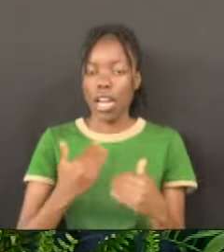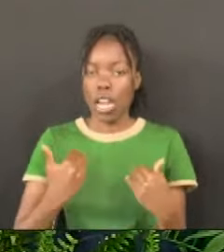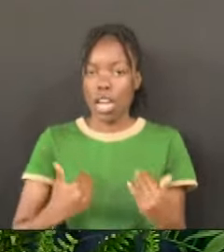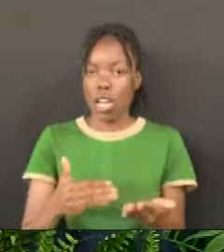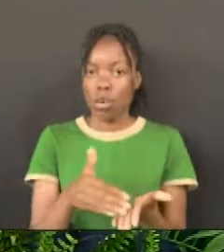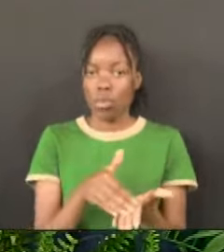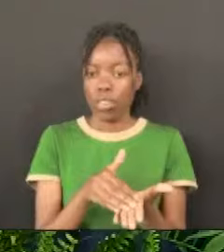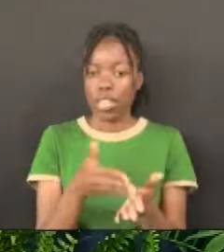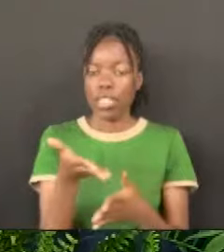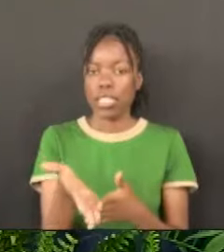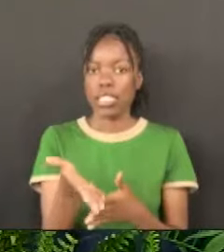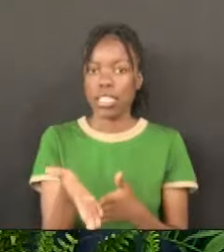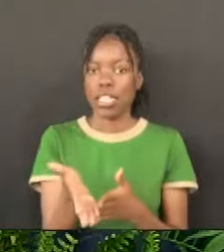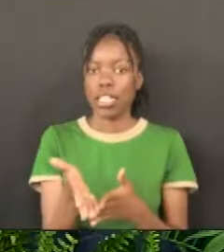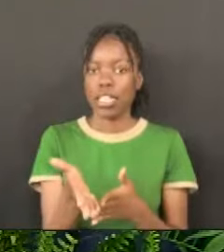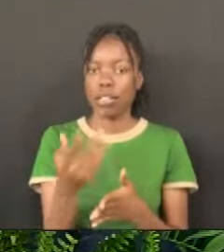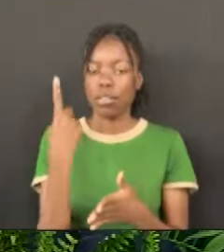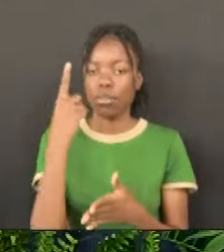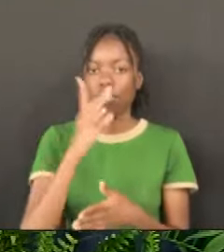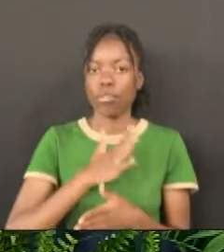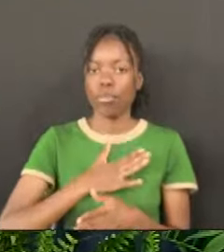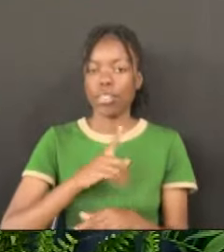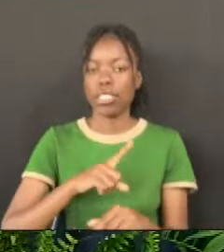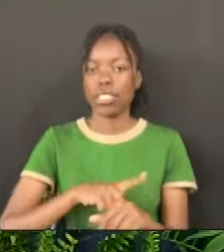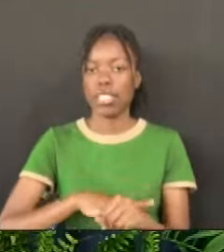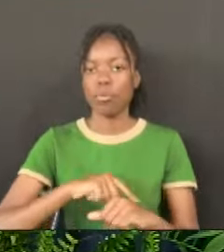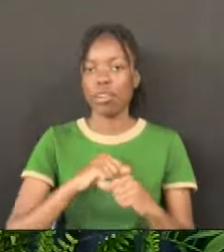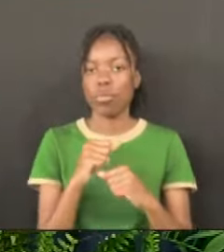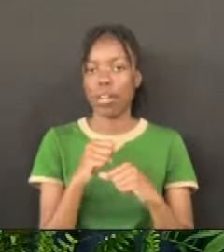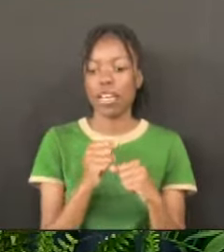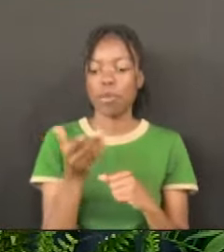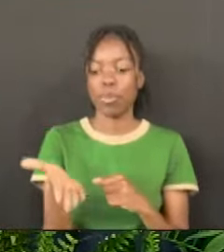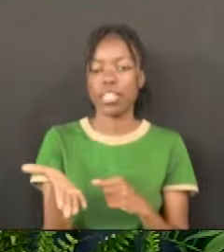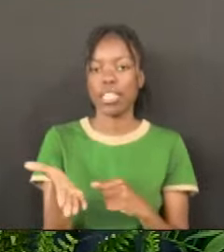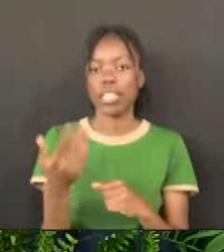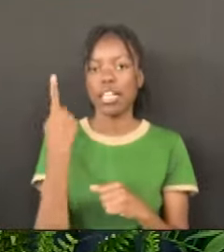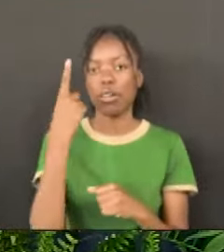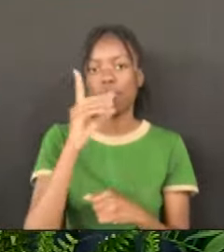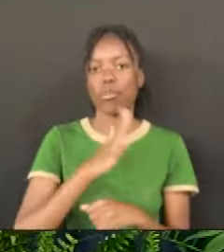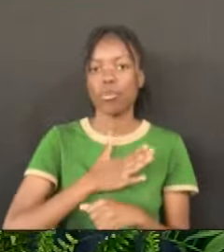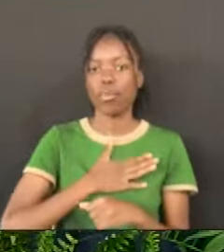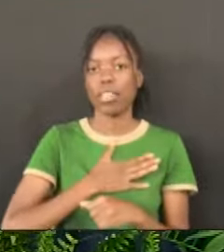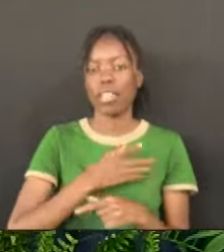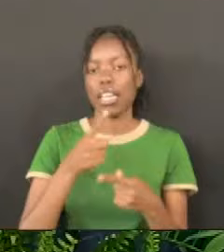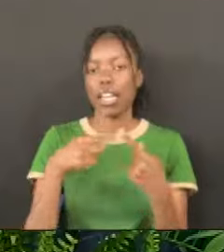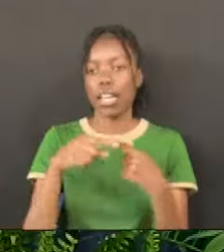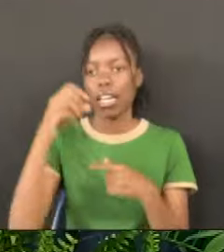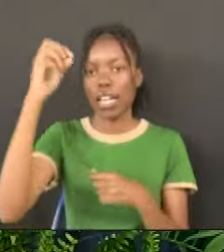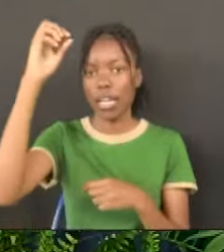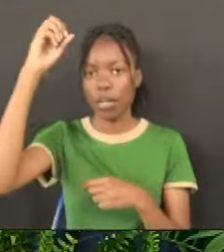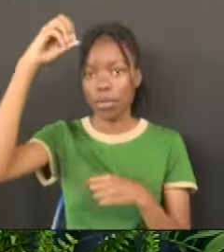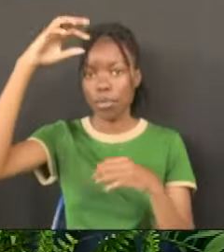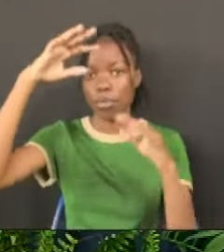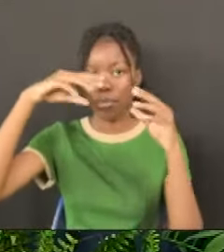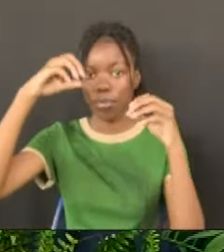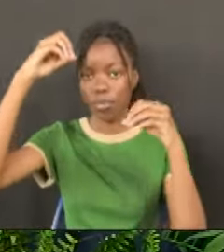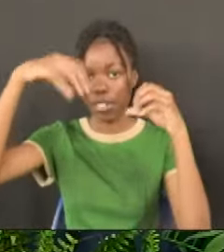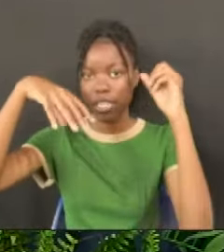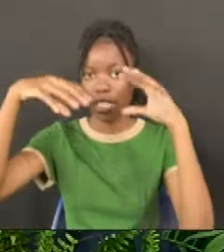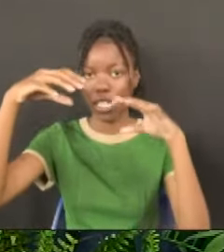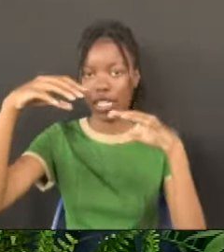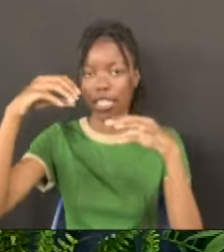me. When I am happy, is there for me. Come rain, come sunshine, my Lord is there for